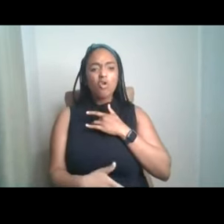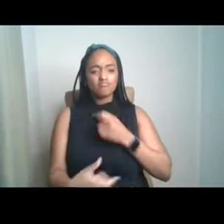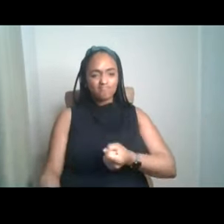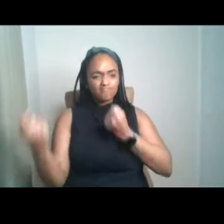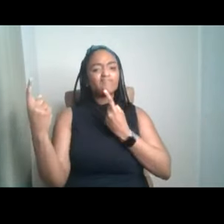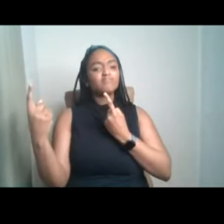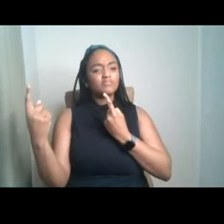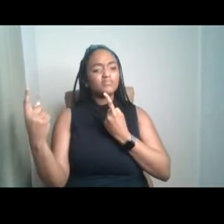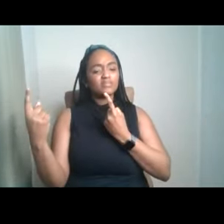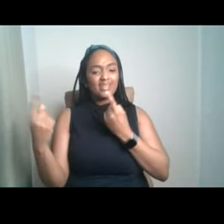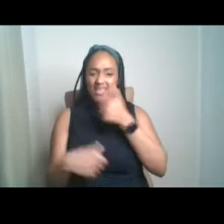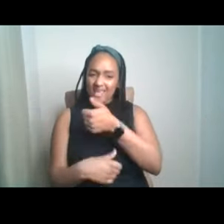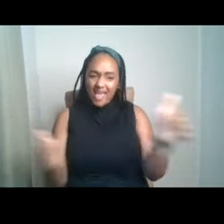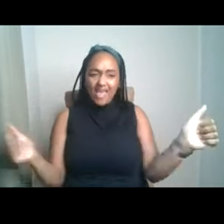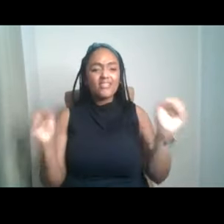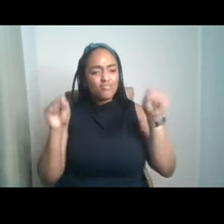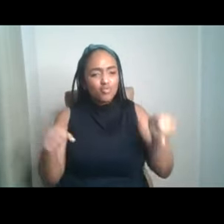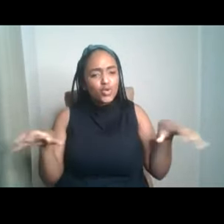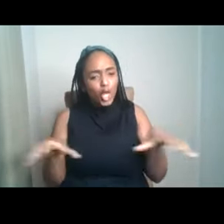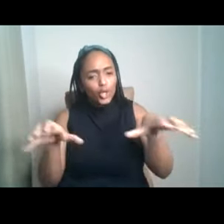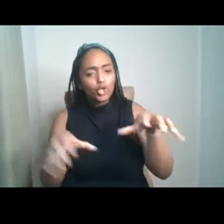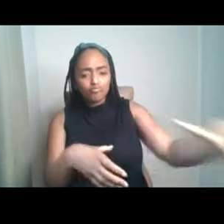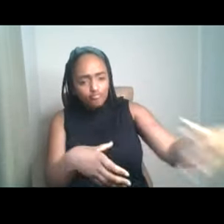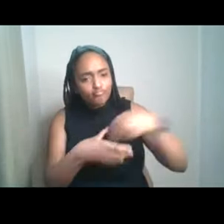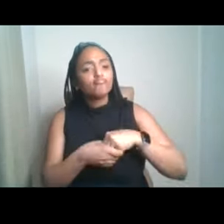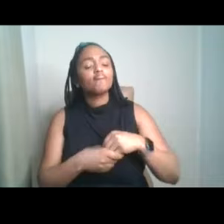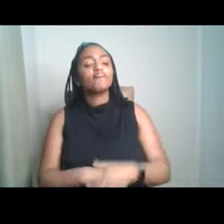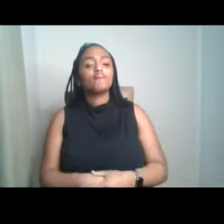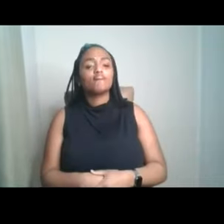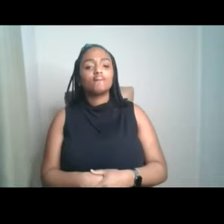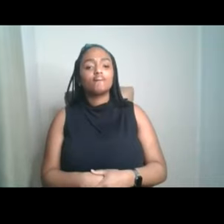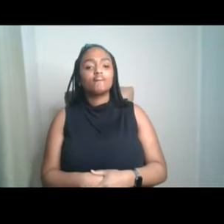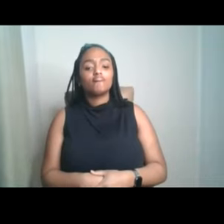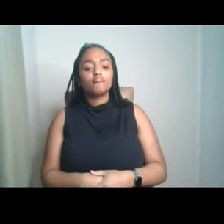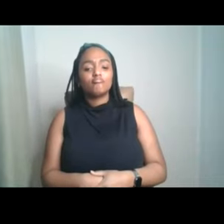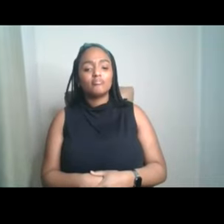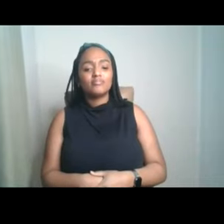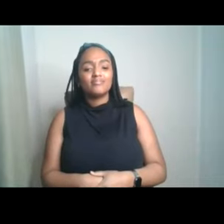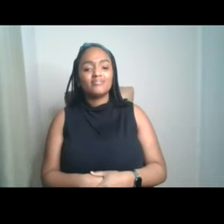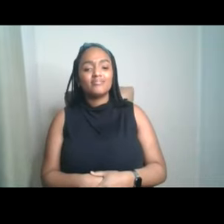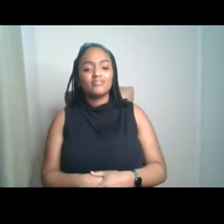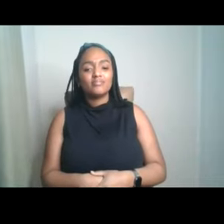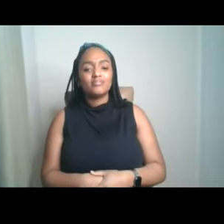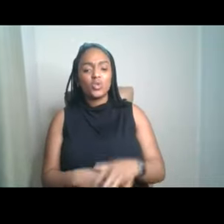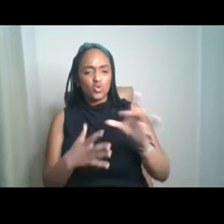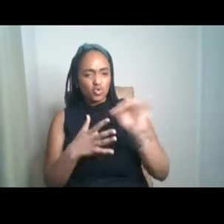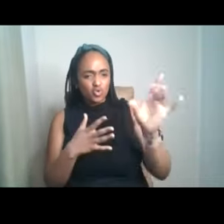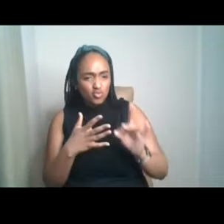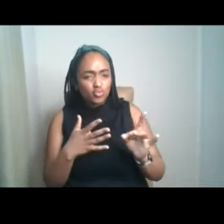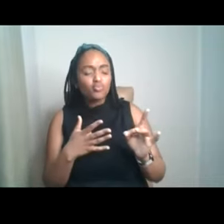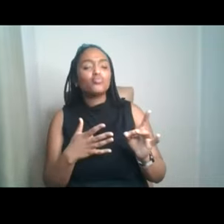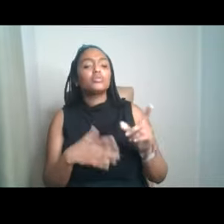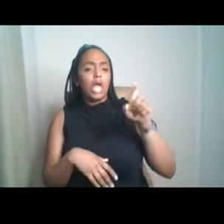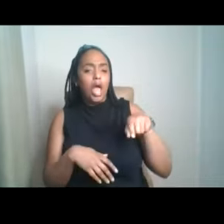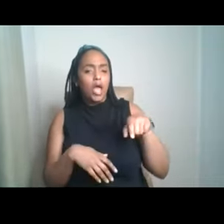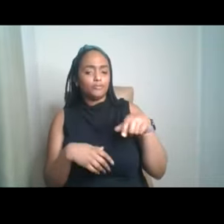now. The future ain't no mystery. Choices dictate everything that you finna see. You either spectate or you create. You